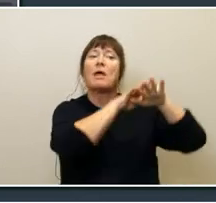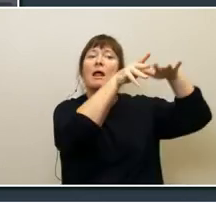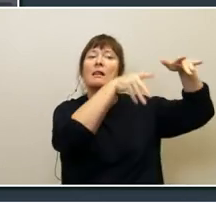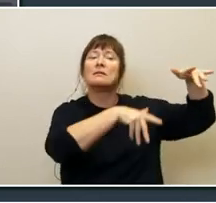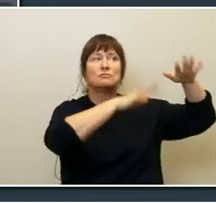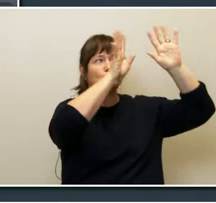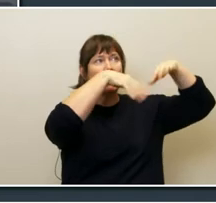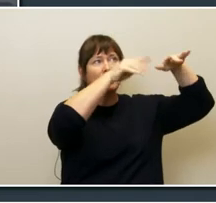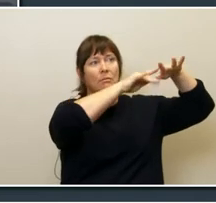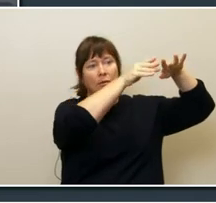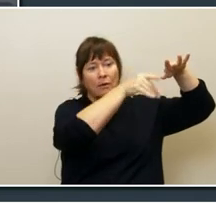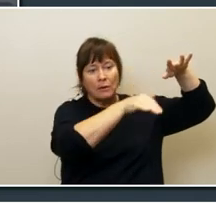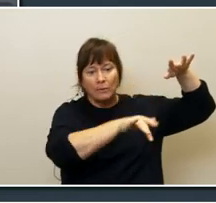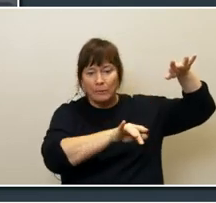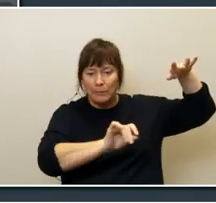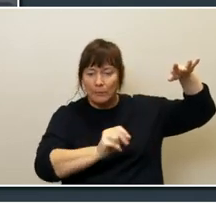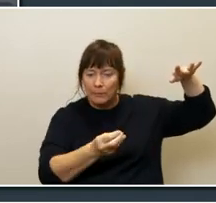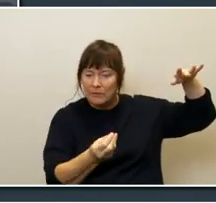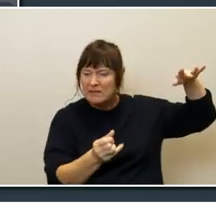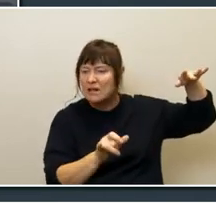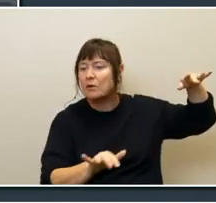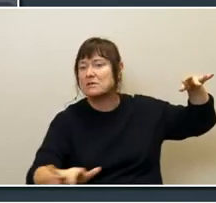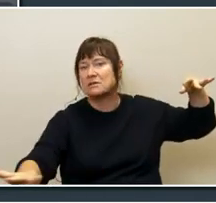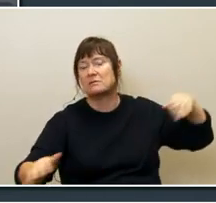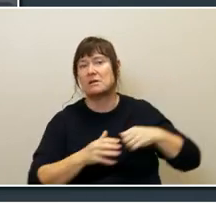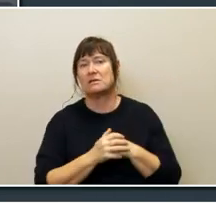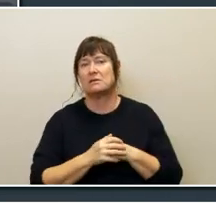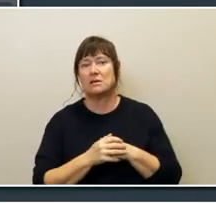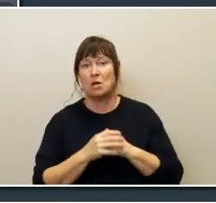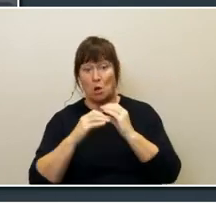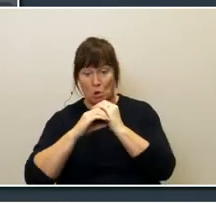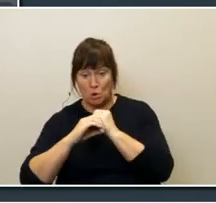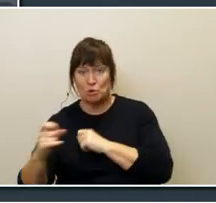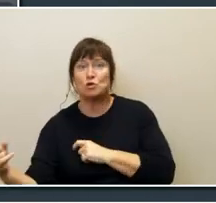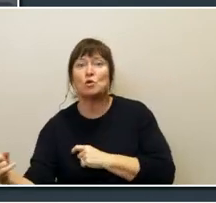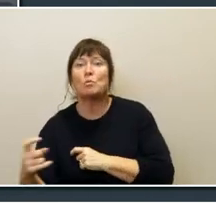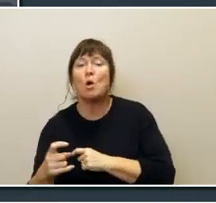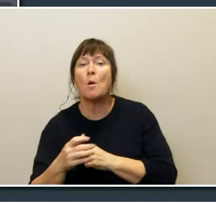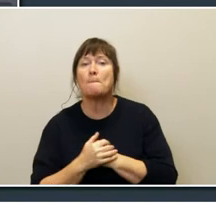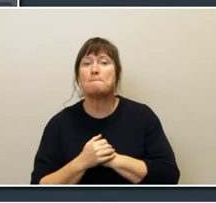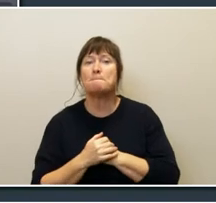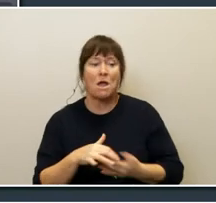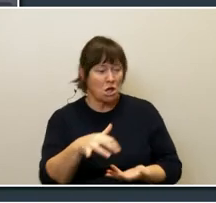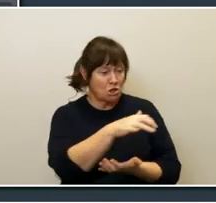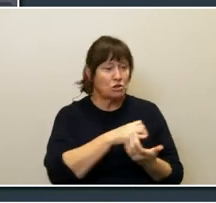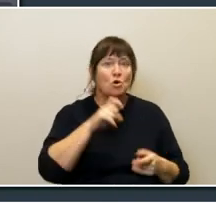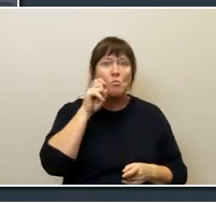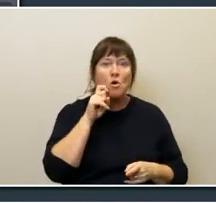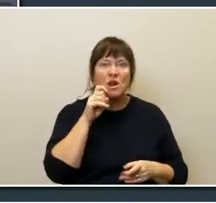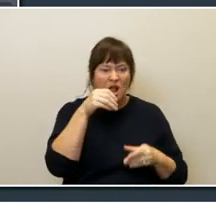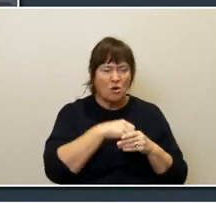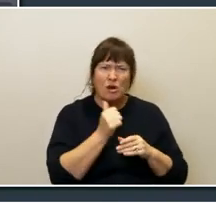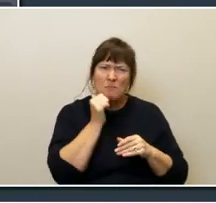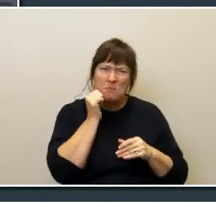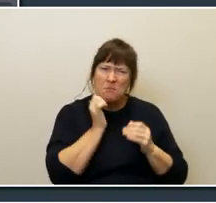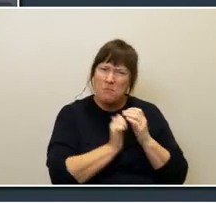hillsides, the tube worm, the stormwater with sewage in it when that has to happen, the